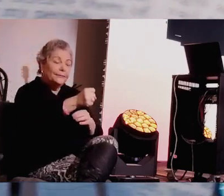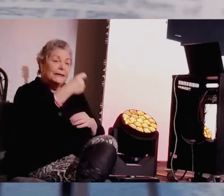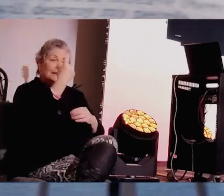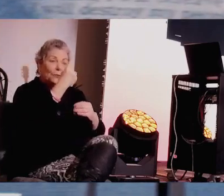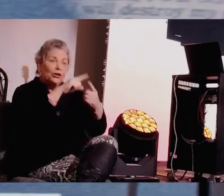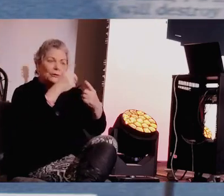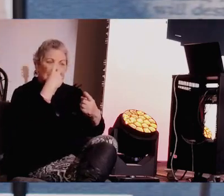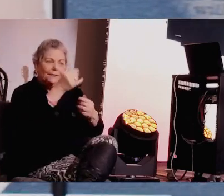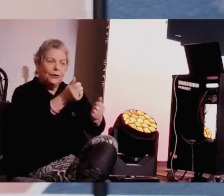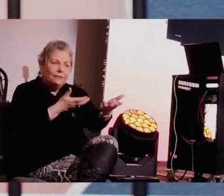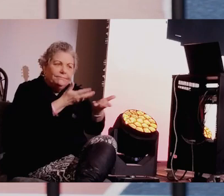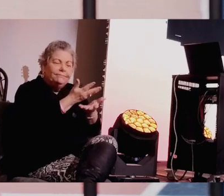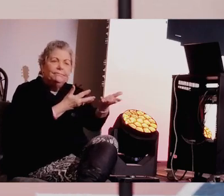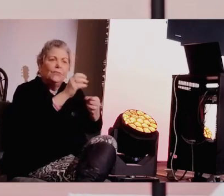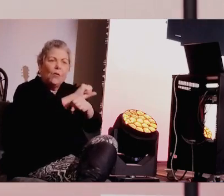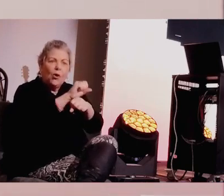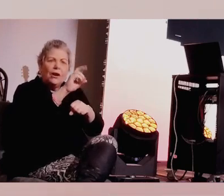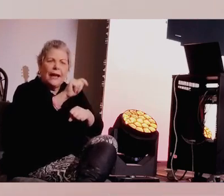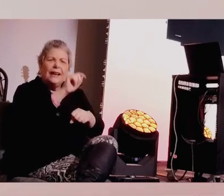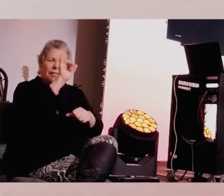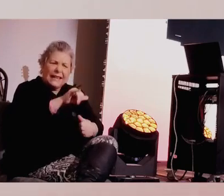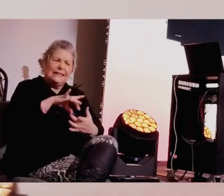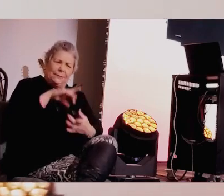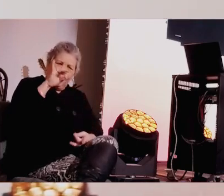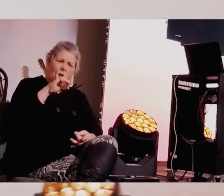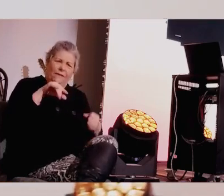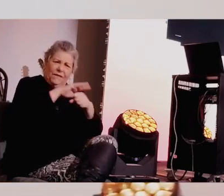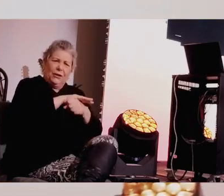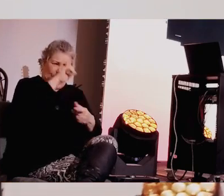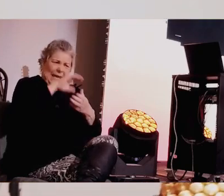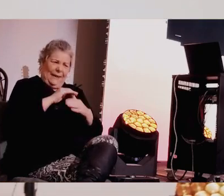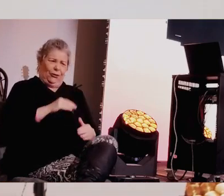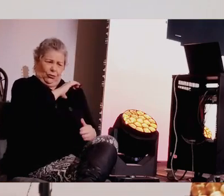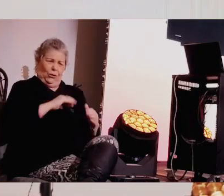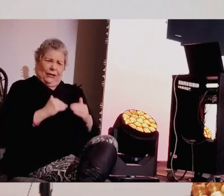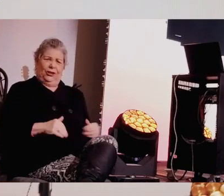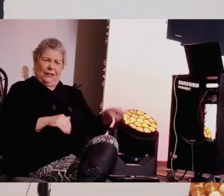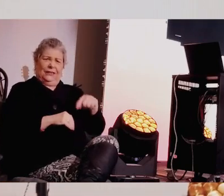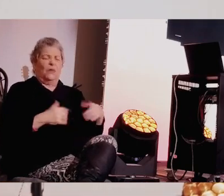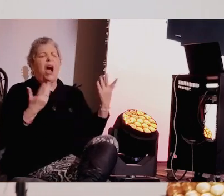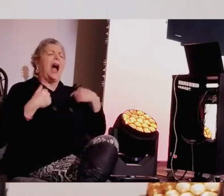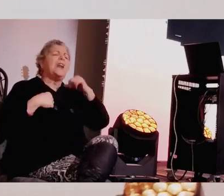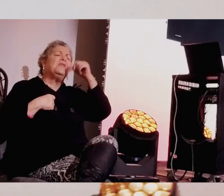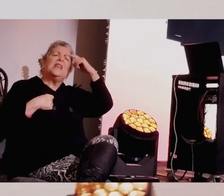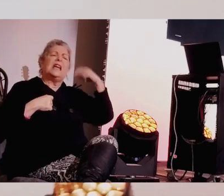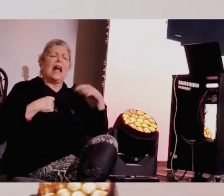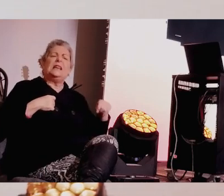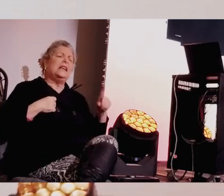can't win each other over in the reconciliation? These are spirit-filled believers. Well, I don't think I need to do that.